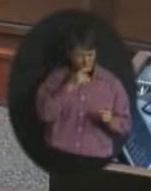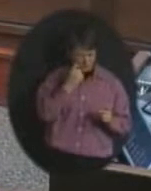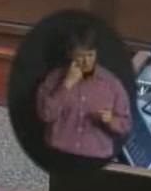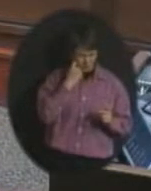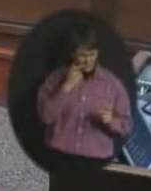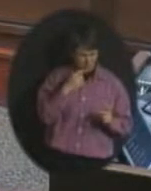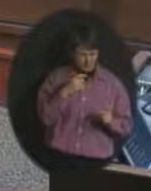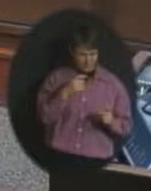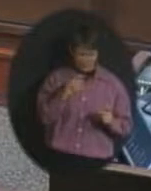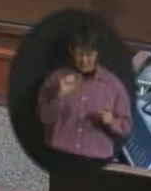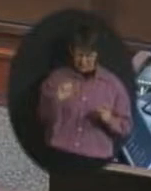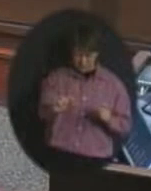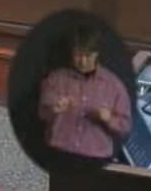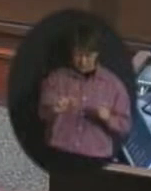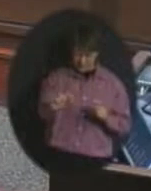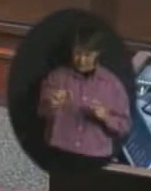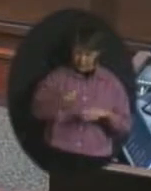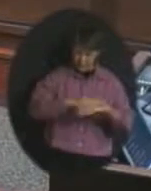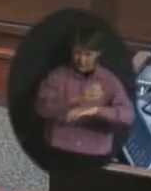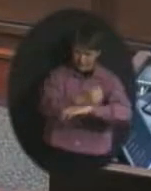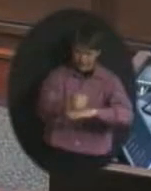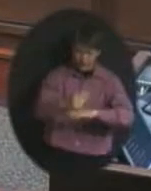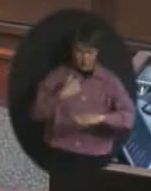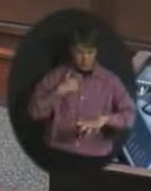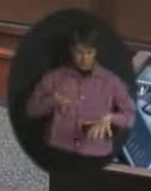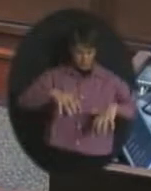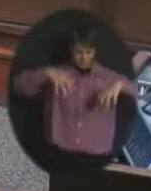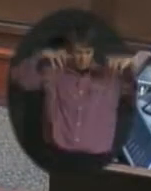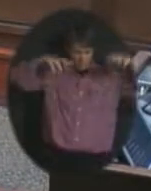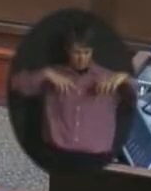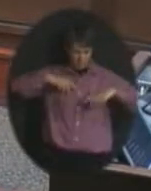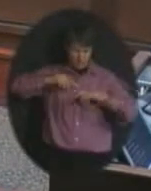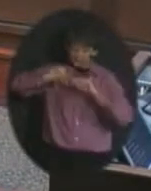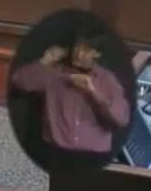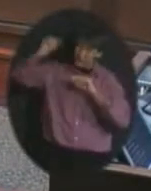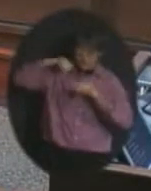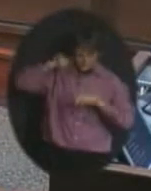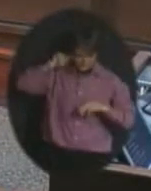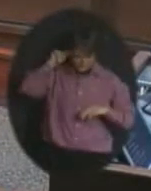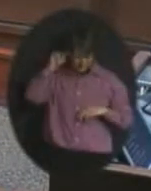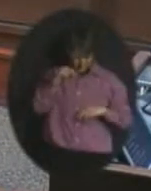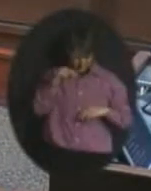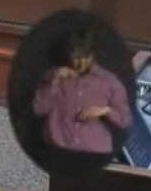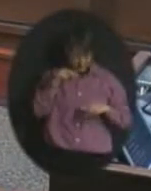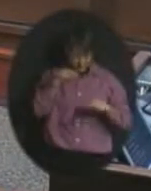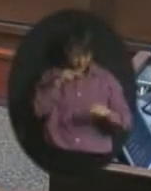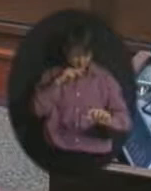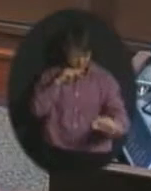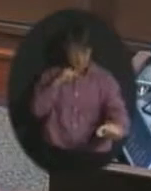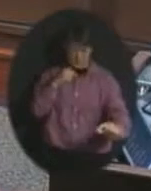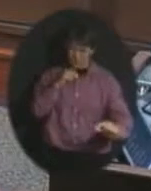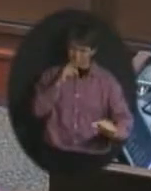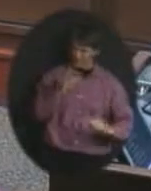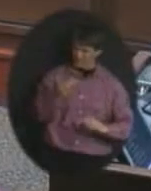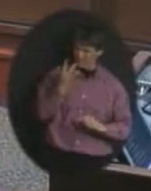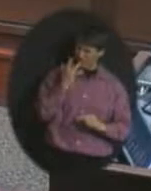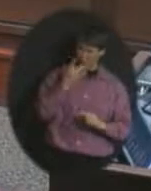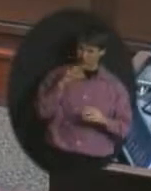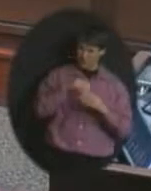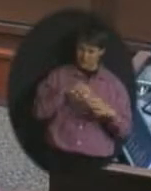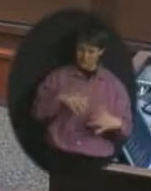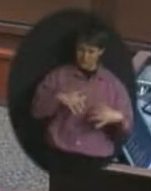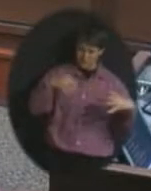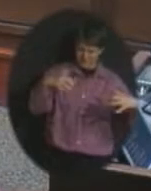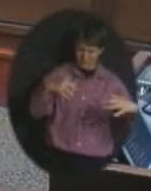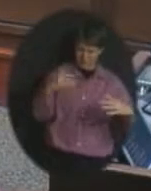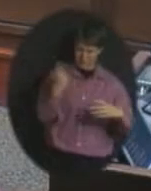on the stage, and we were way up in the rafters. And she said, I would just as soon have been crammed in the bleachers somewhere as